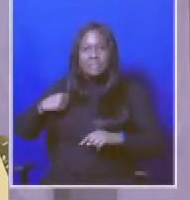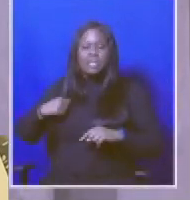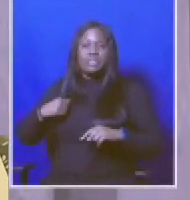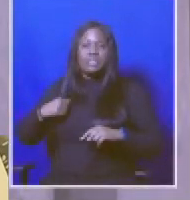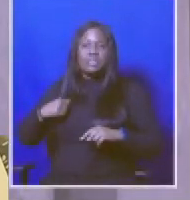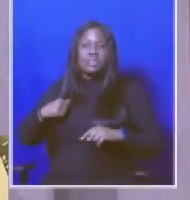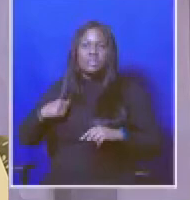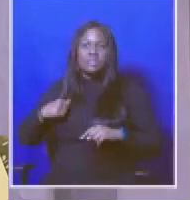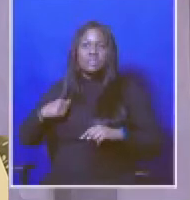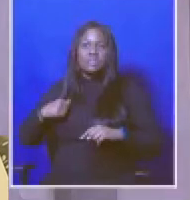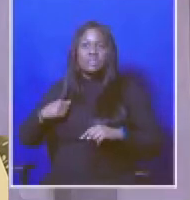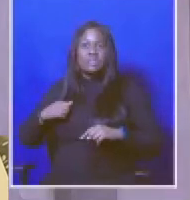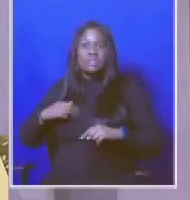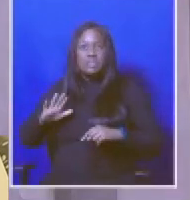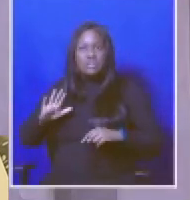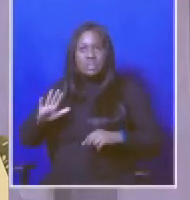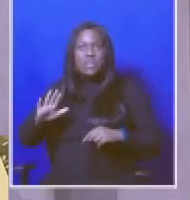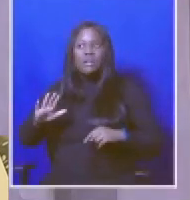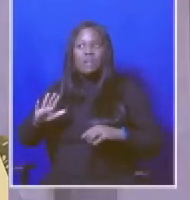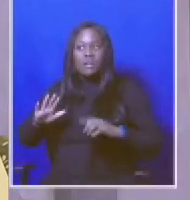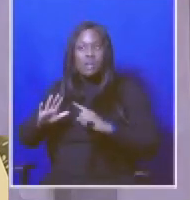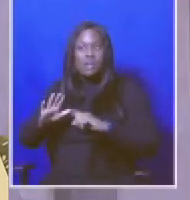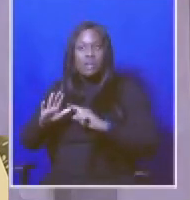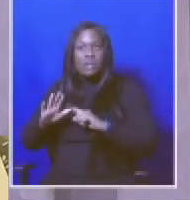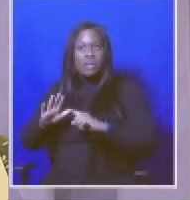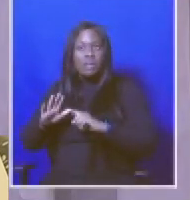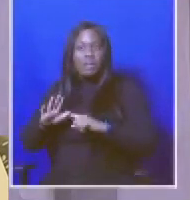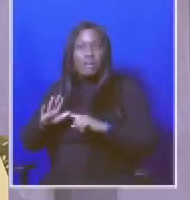Infrastructure Support Agent, MISA.